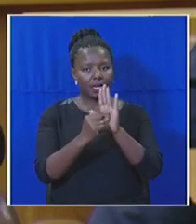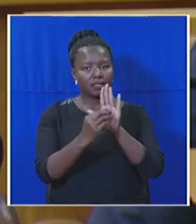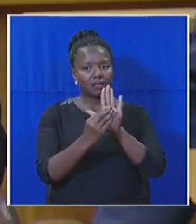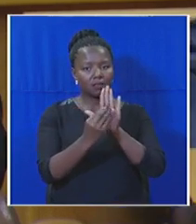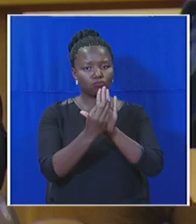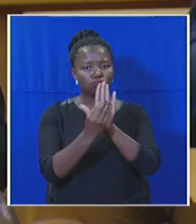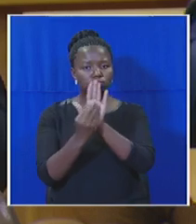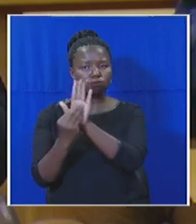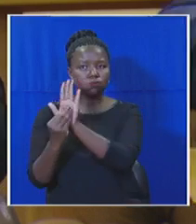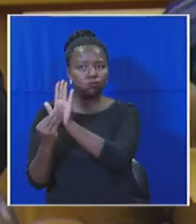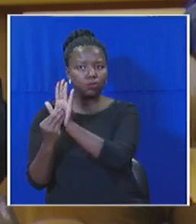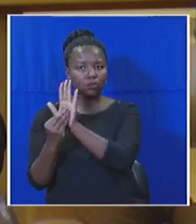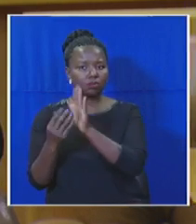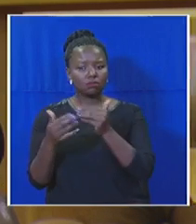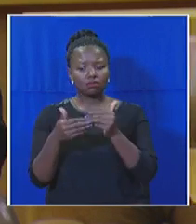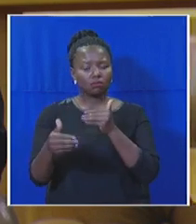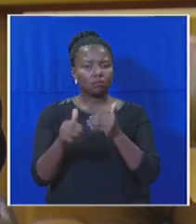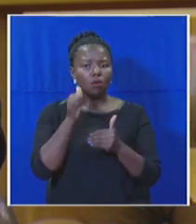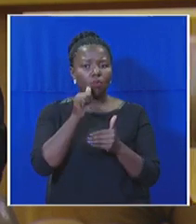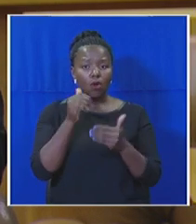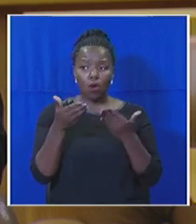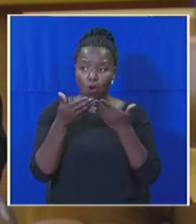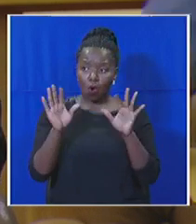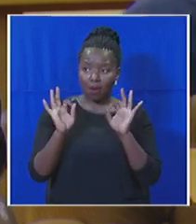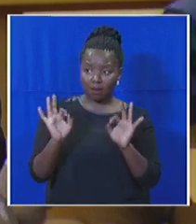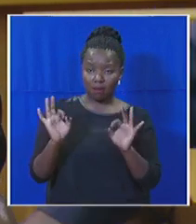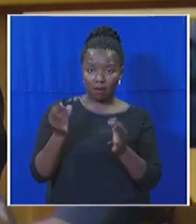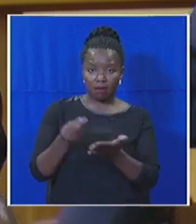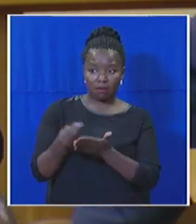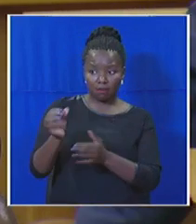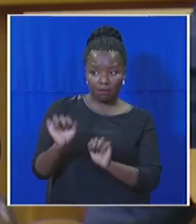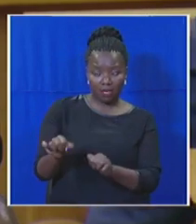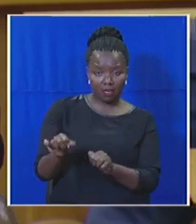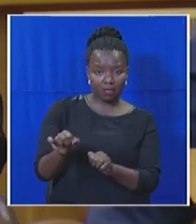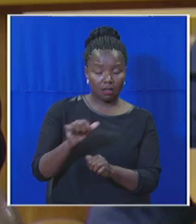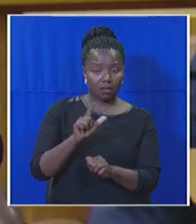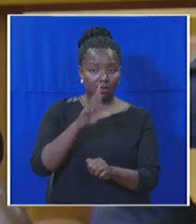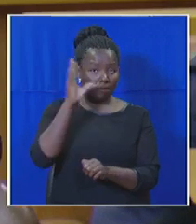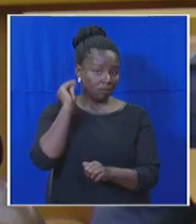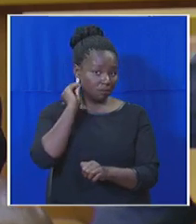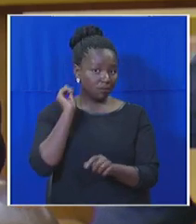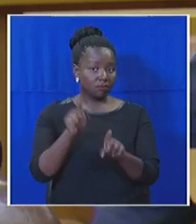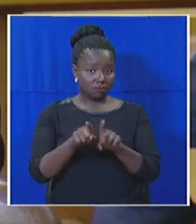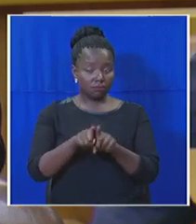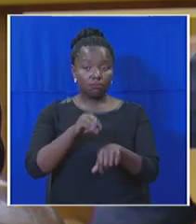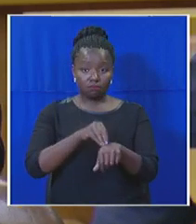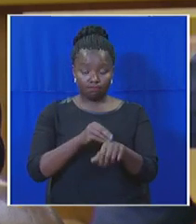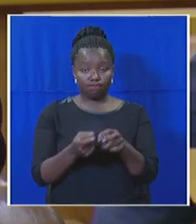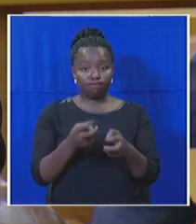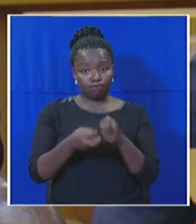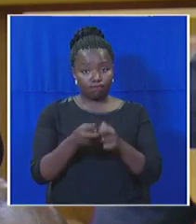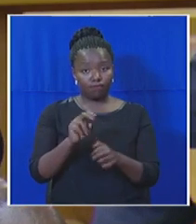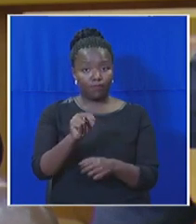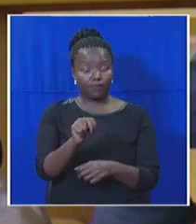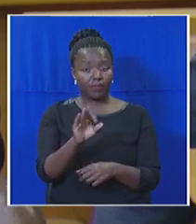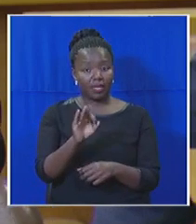to as to when students open will get funding, noting the fact that there's always a problem with NSFAS.